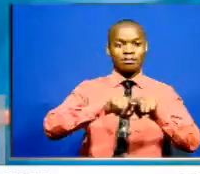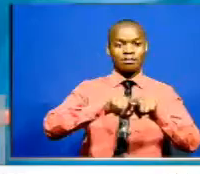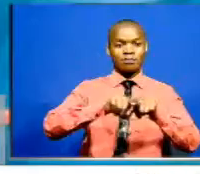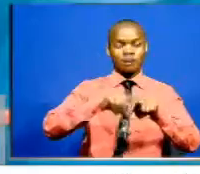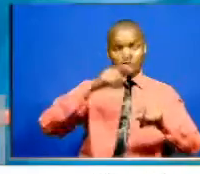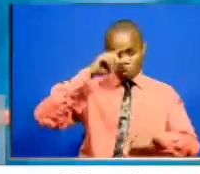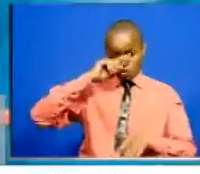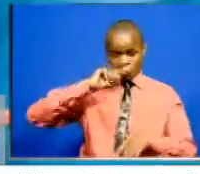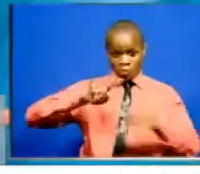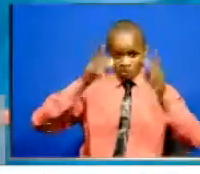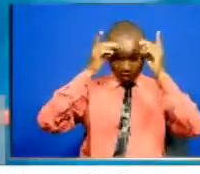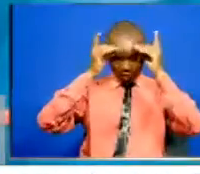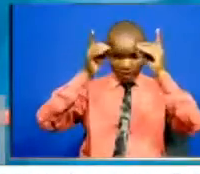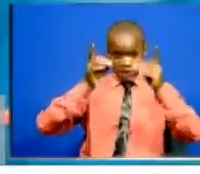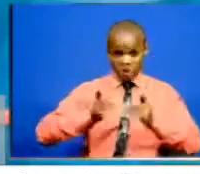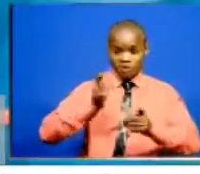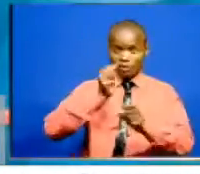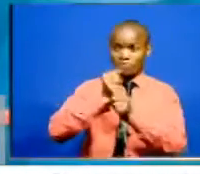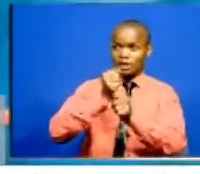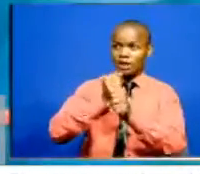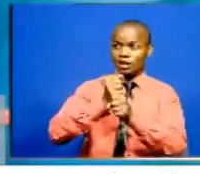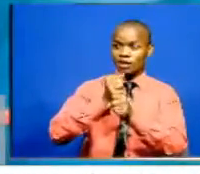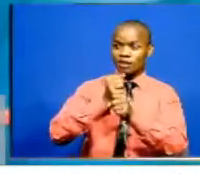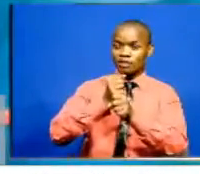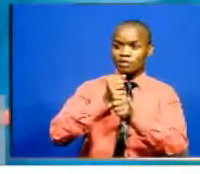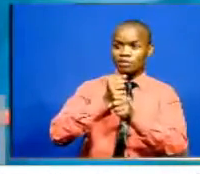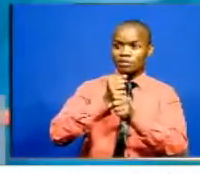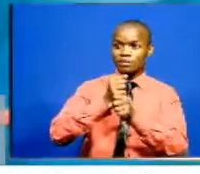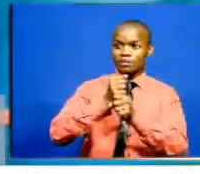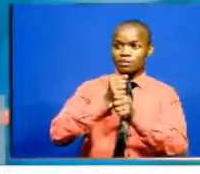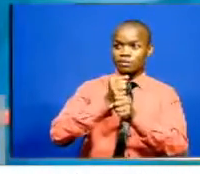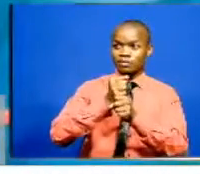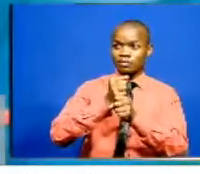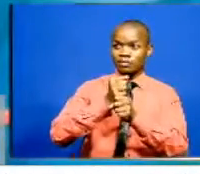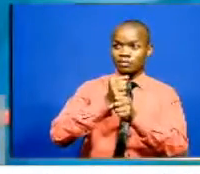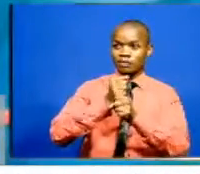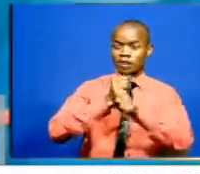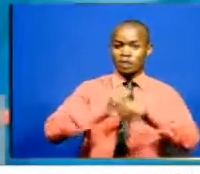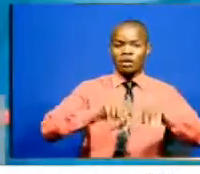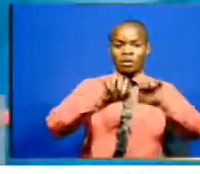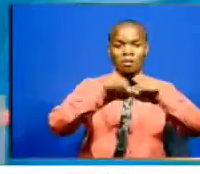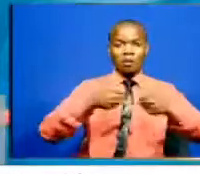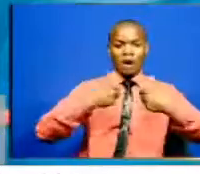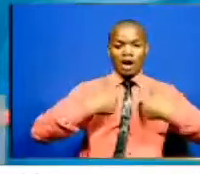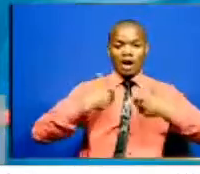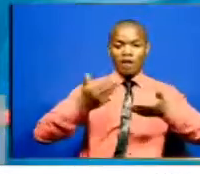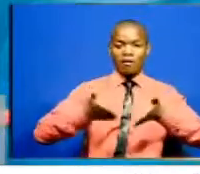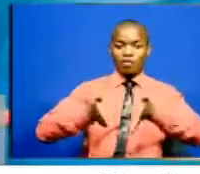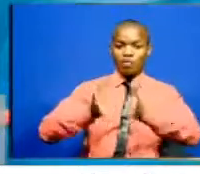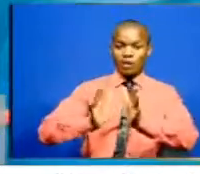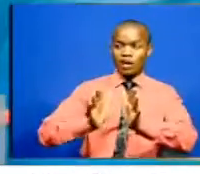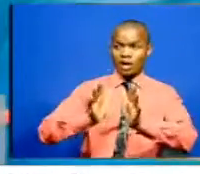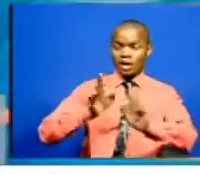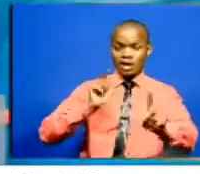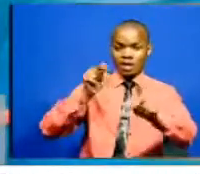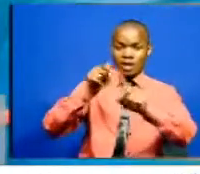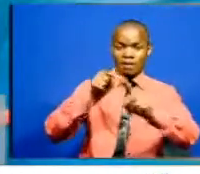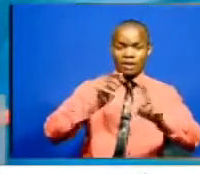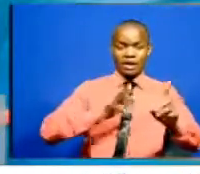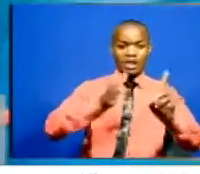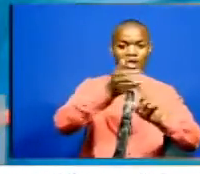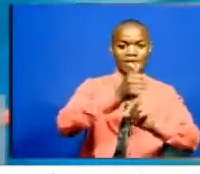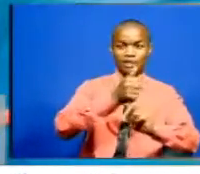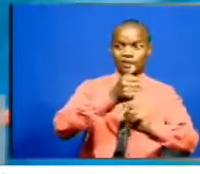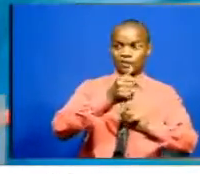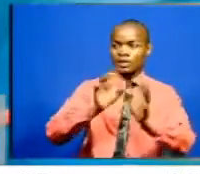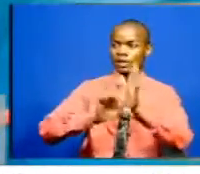policy decision making can really create a path toward achieving the